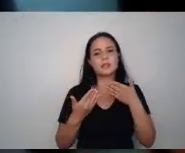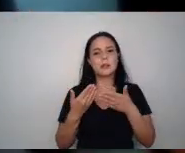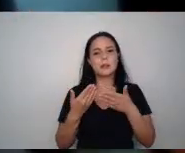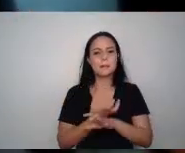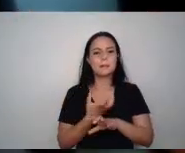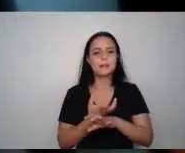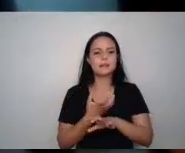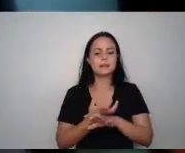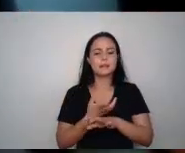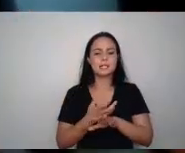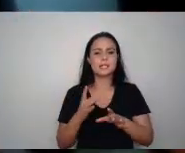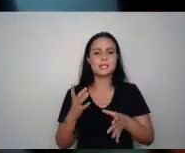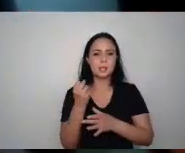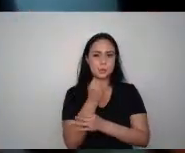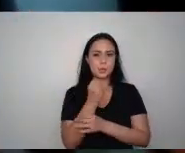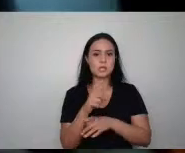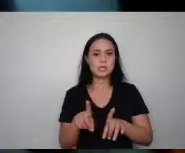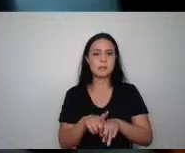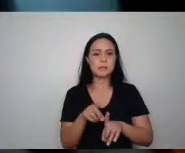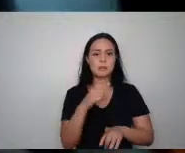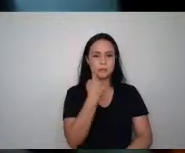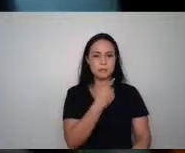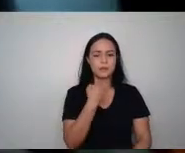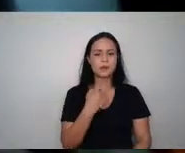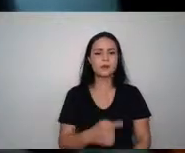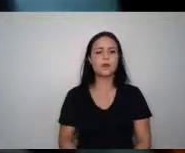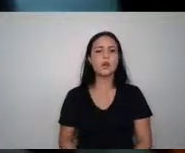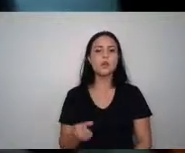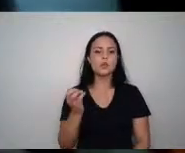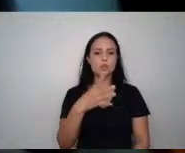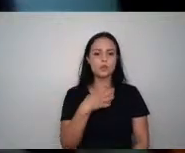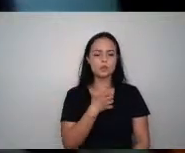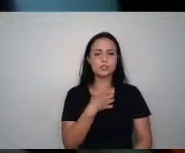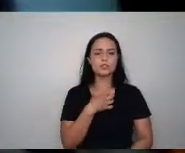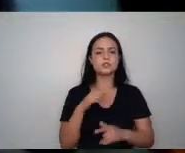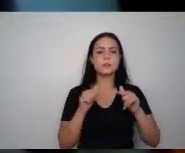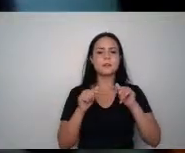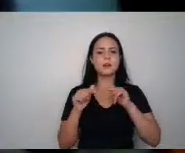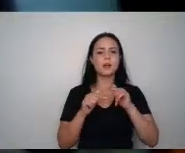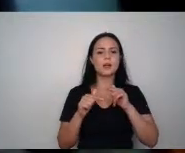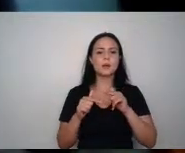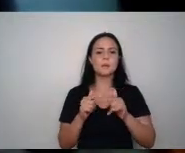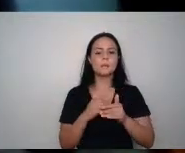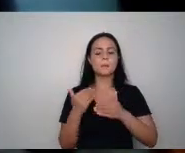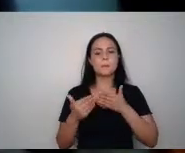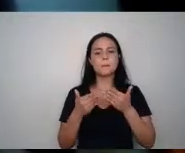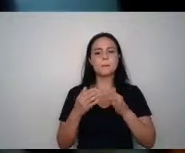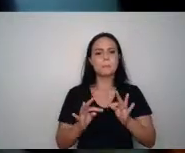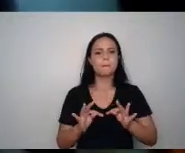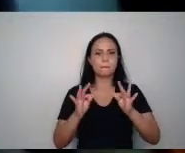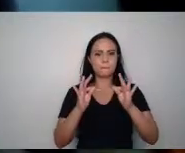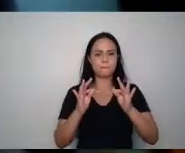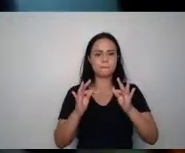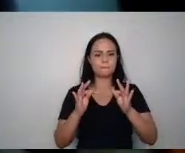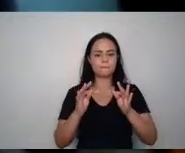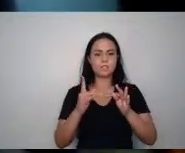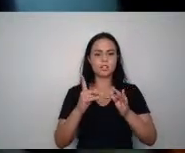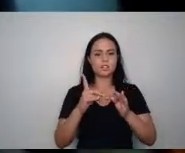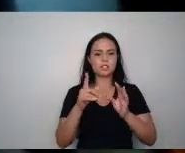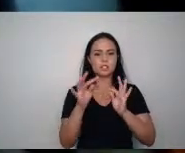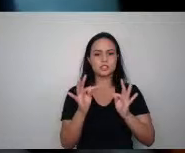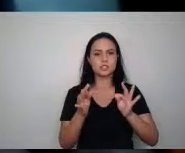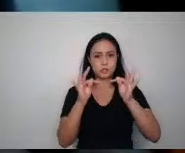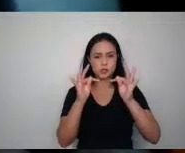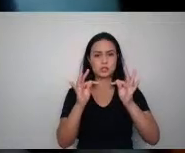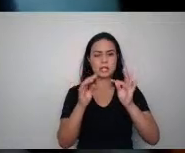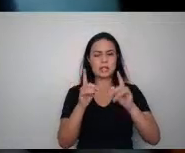for the traditional structures and to look at these new forms of work and that are generated